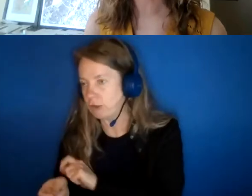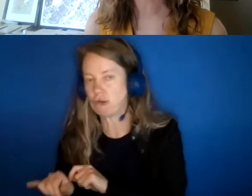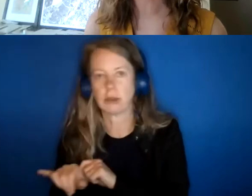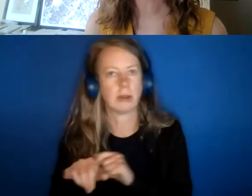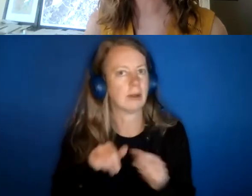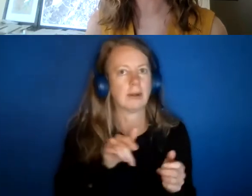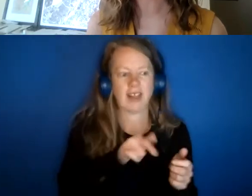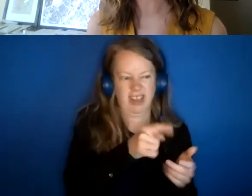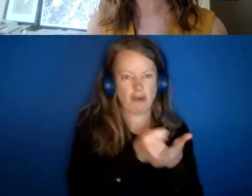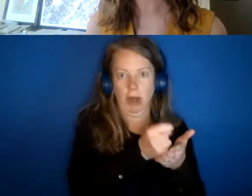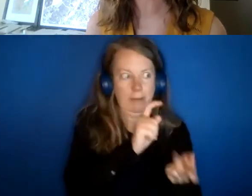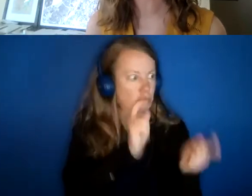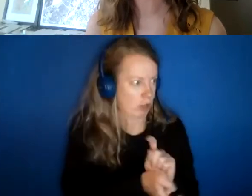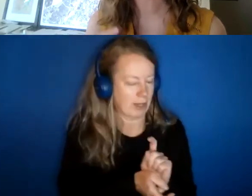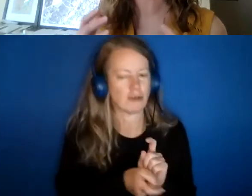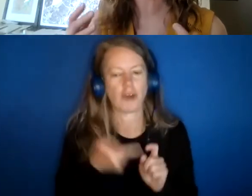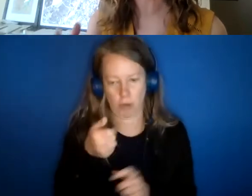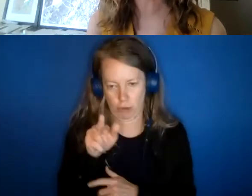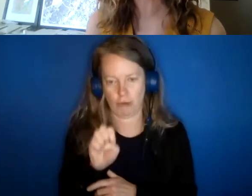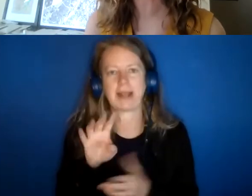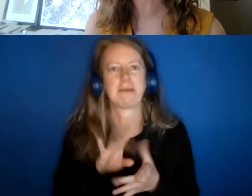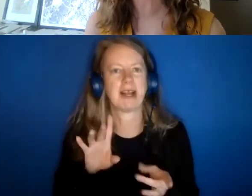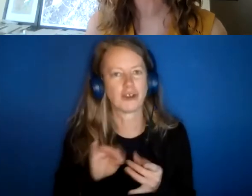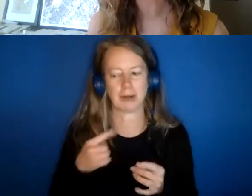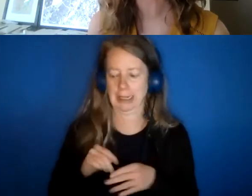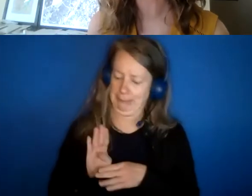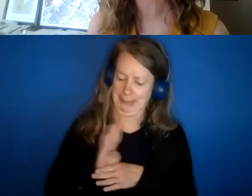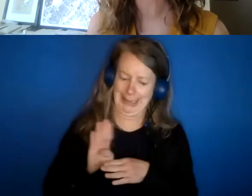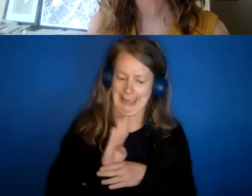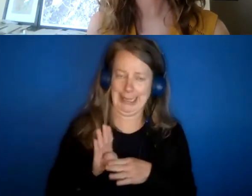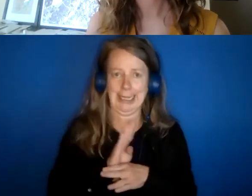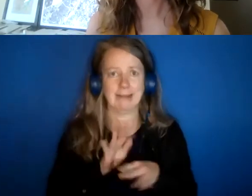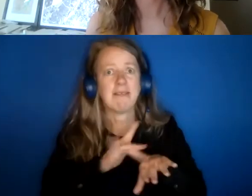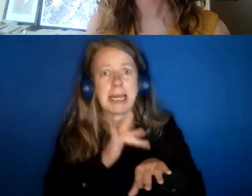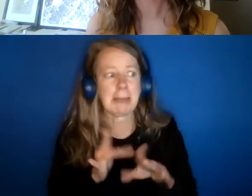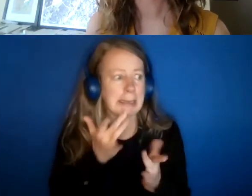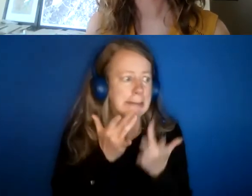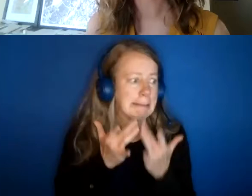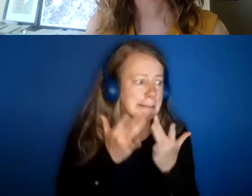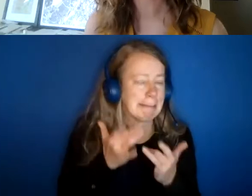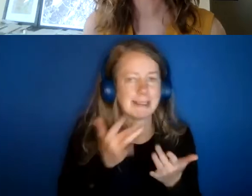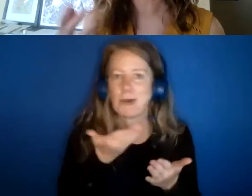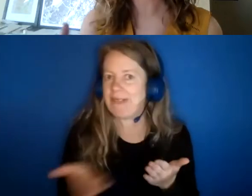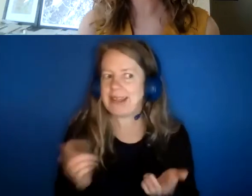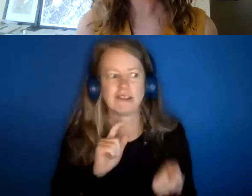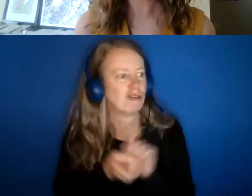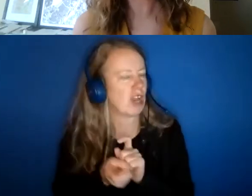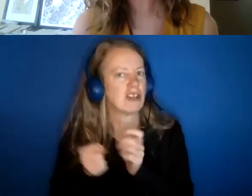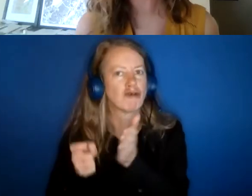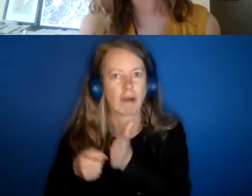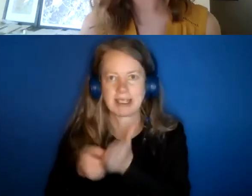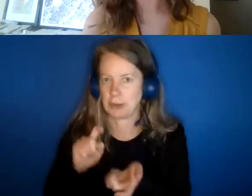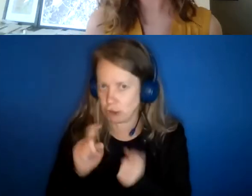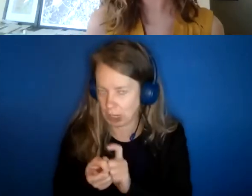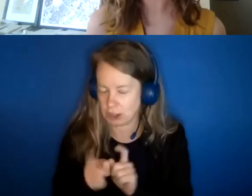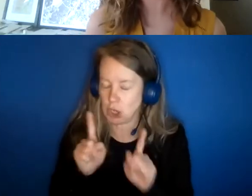busy, this becomes a scarce resource and things change and criteria change. And the one thing I would say, I moved here 2